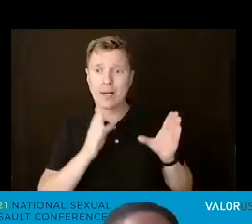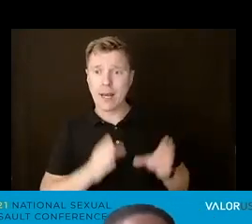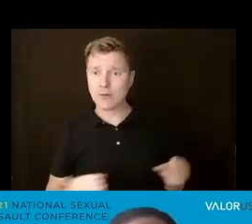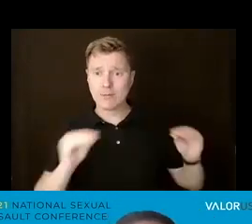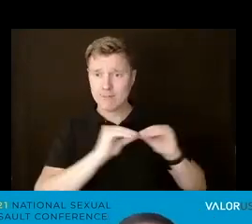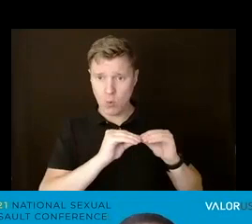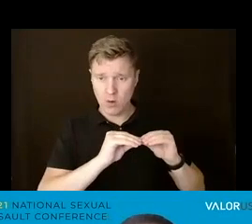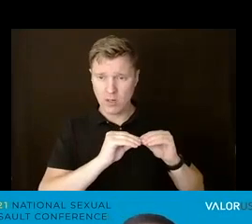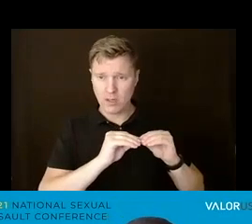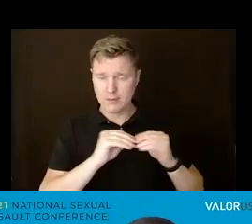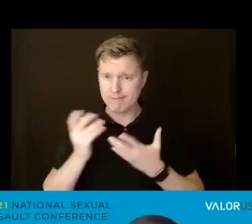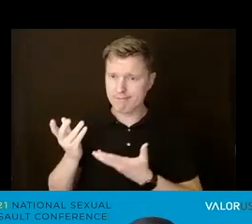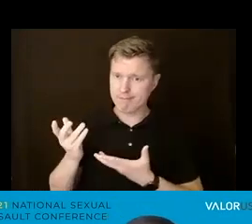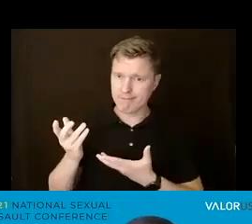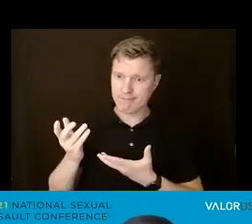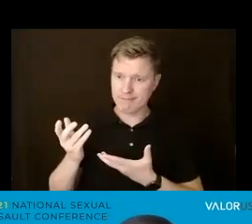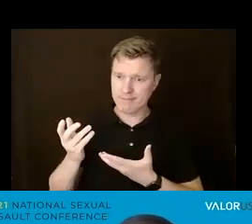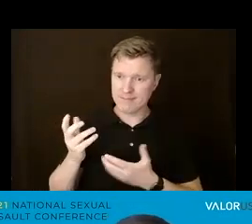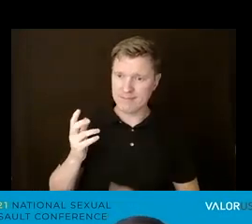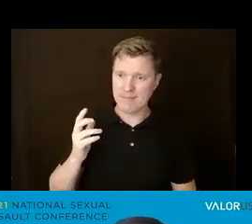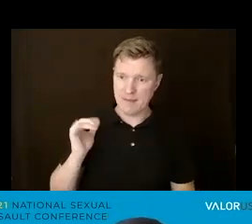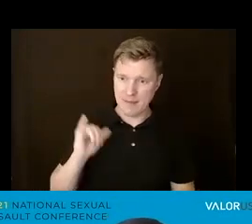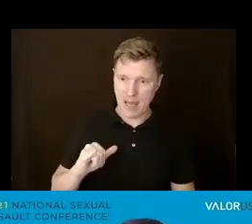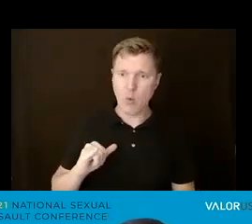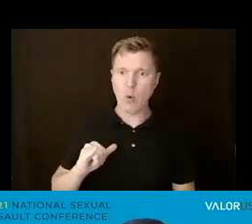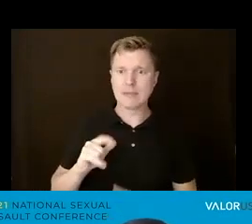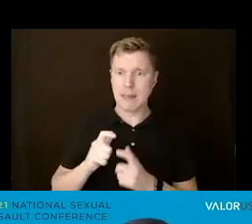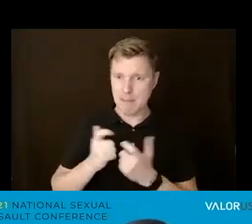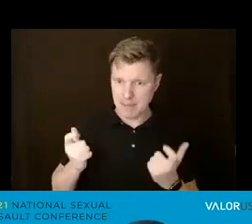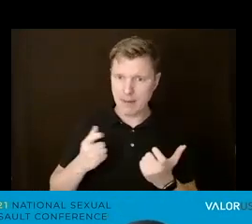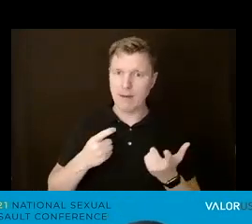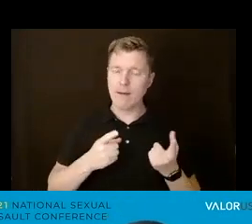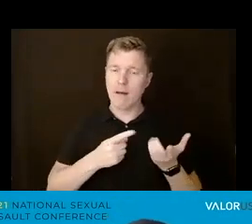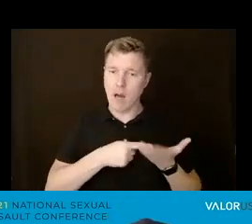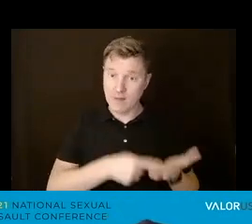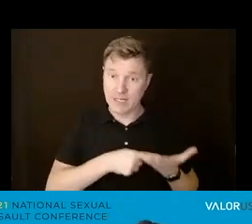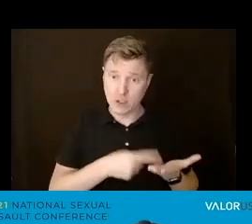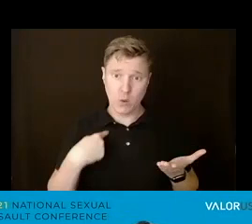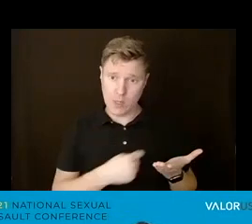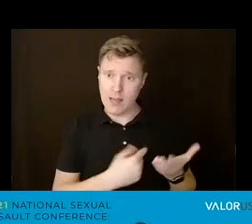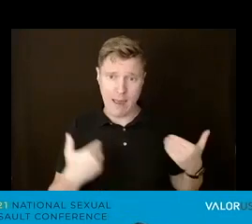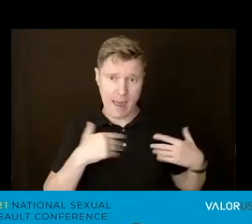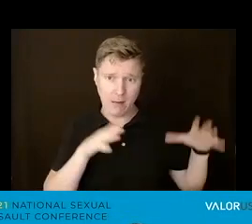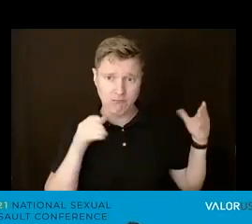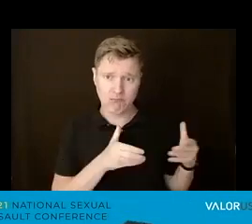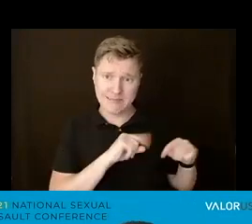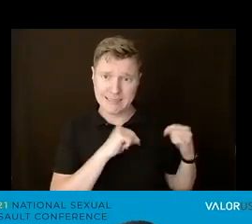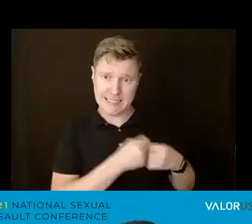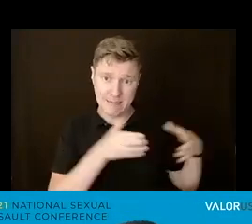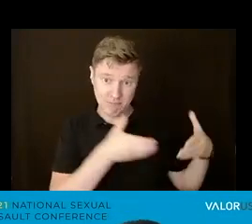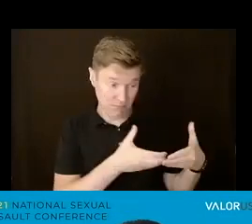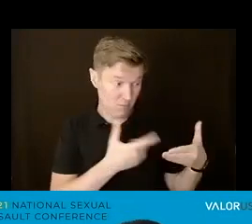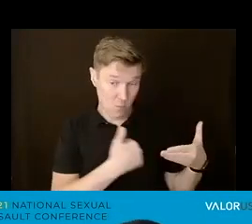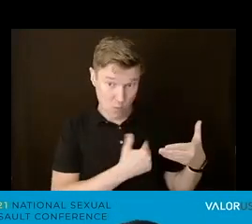And for us, that was a big value conversation and tension in our team, because were we willing at the